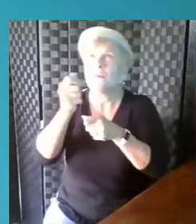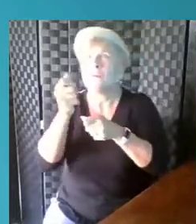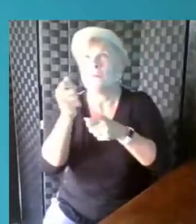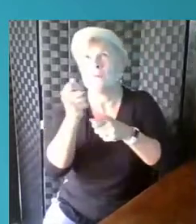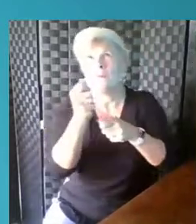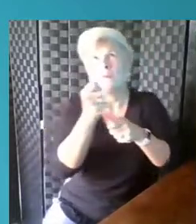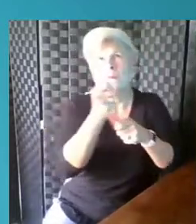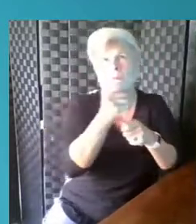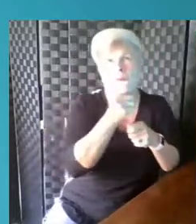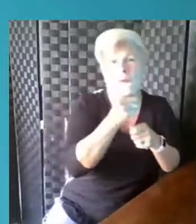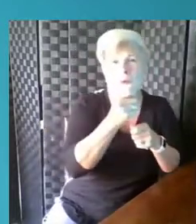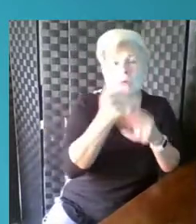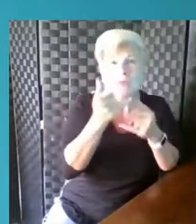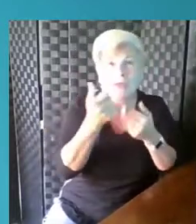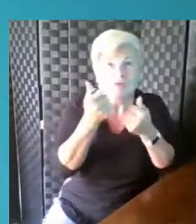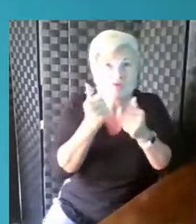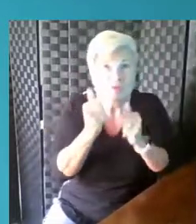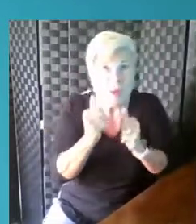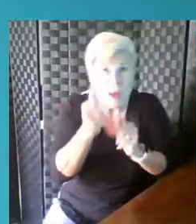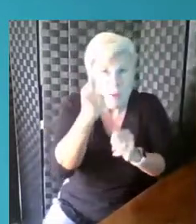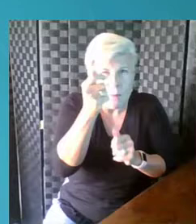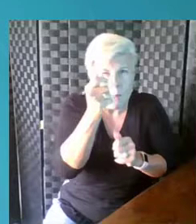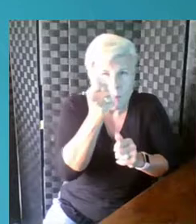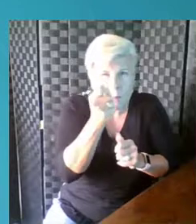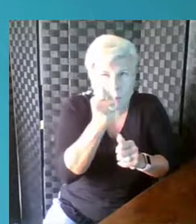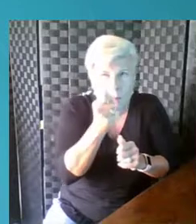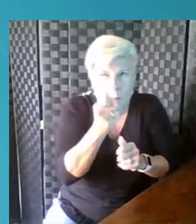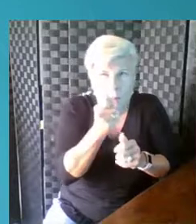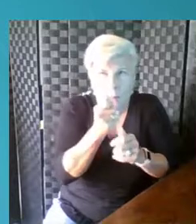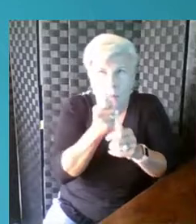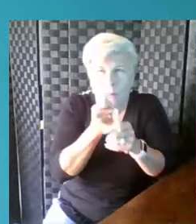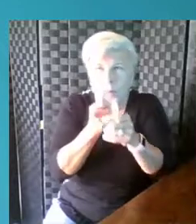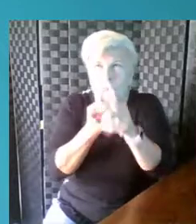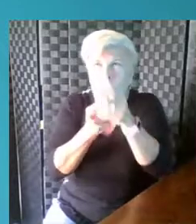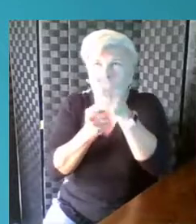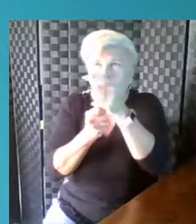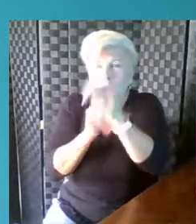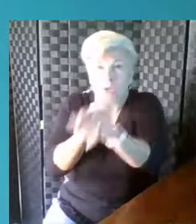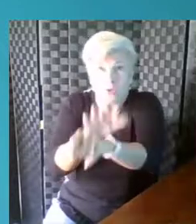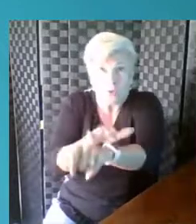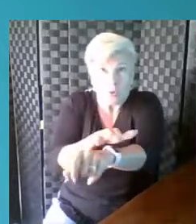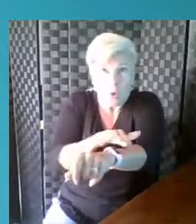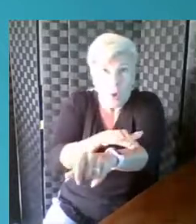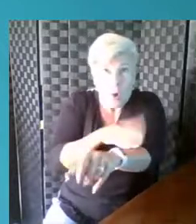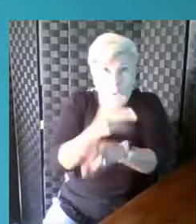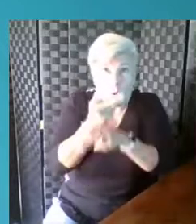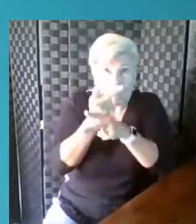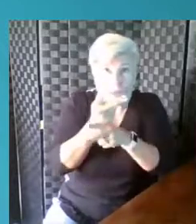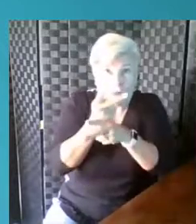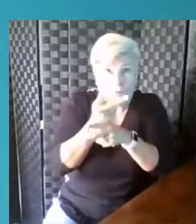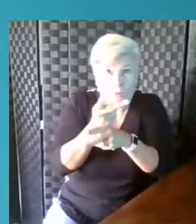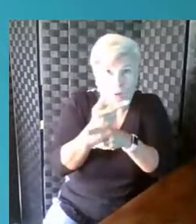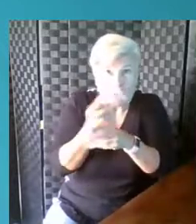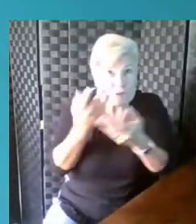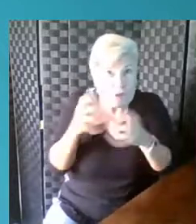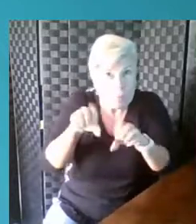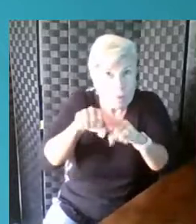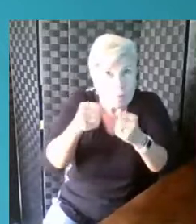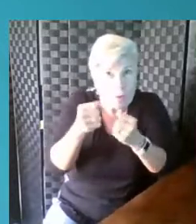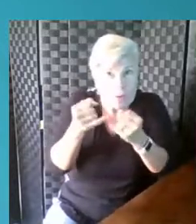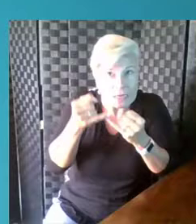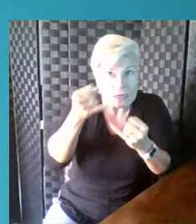Now try to bring your balloon down. Be careful to go slowly. You don't want the fragile string to break from pulling too